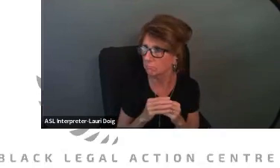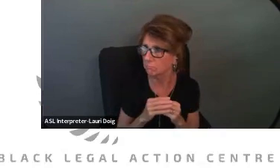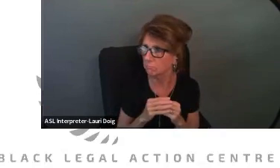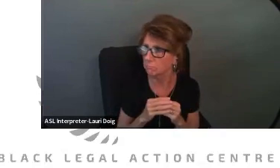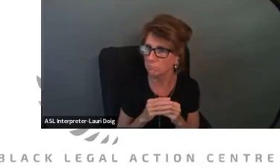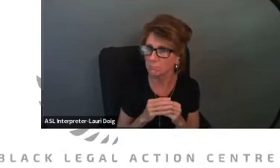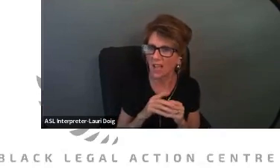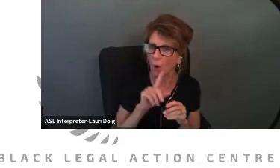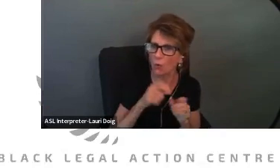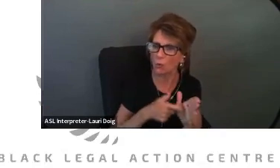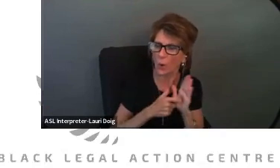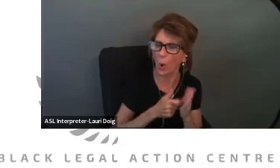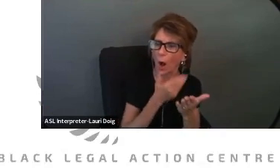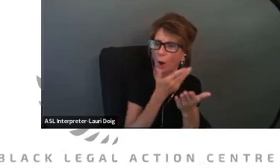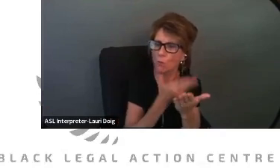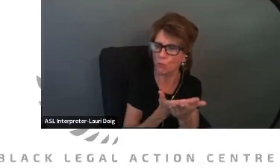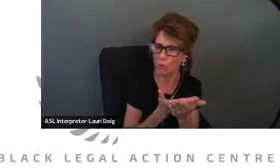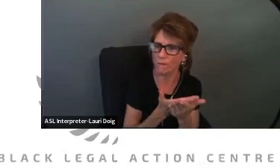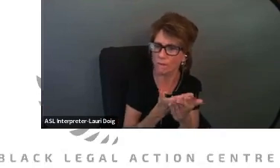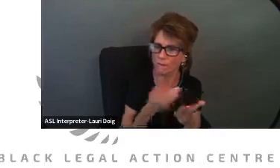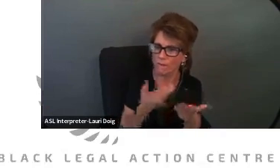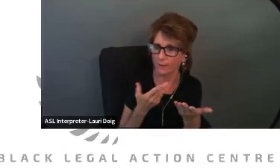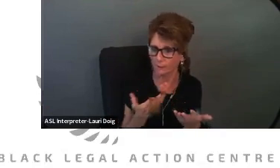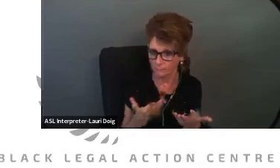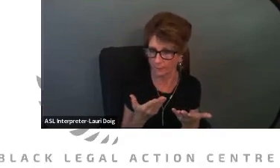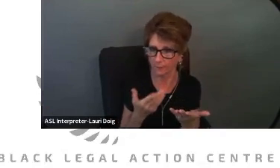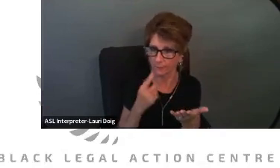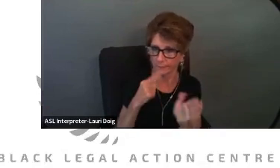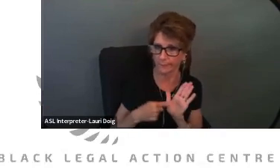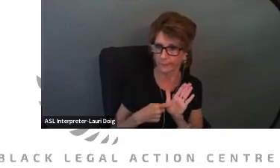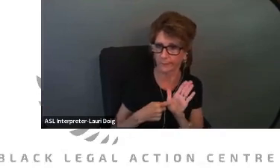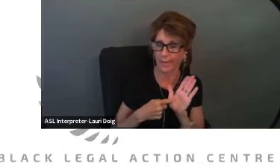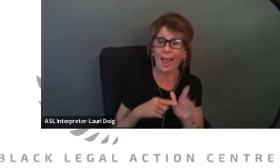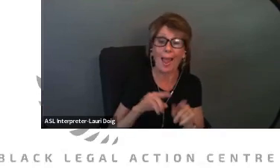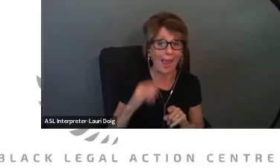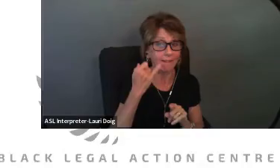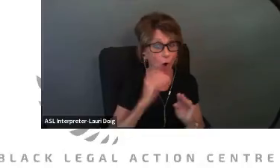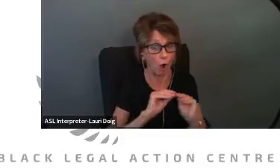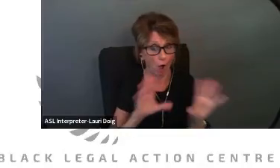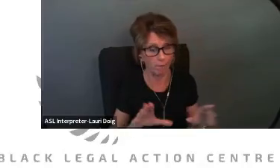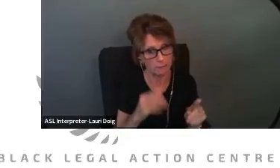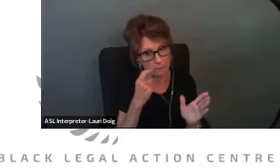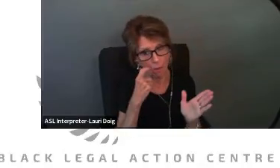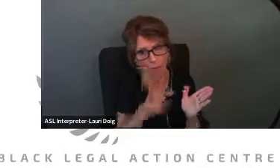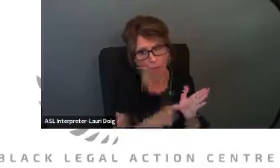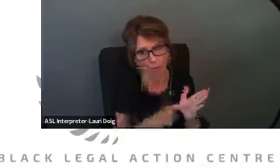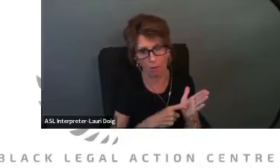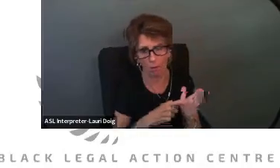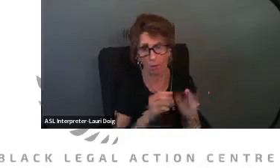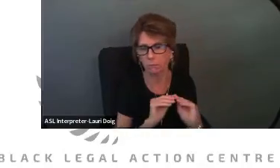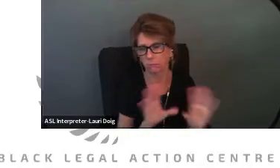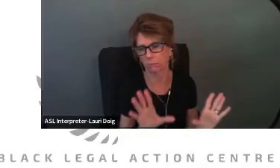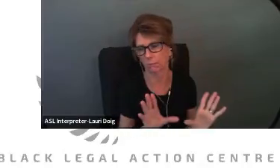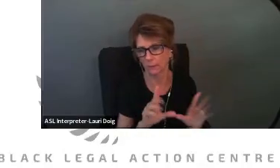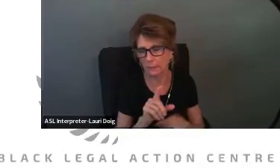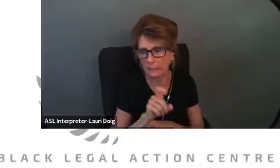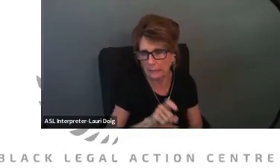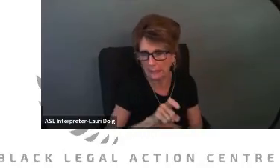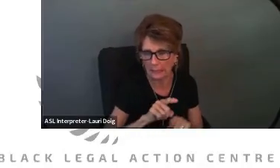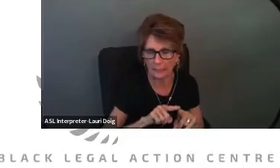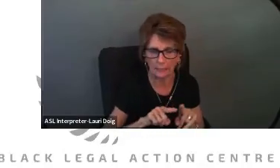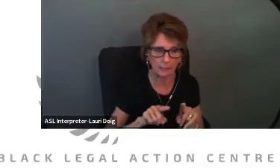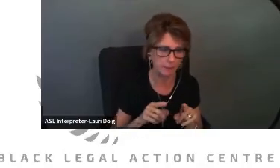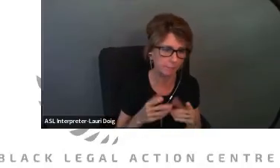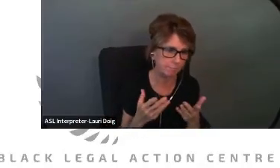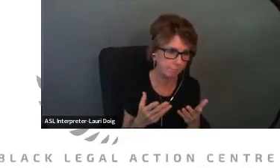reliable evidence where the need is not obvious. So if you've been with us for a few times,